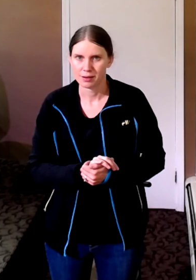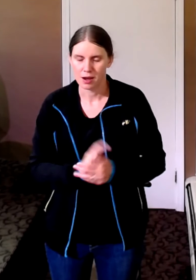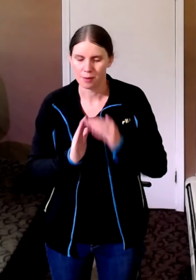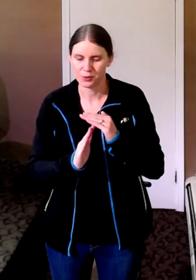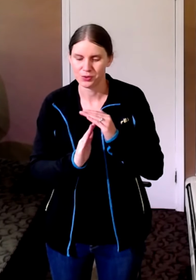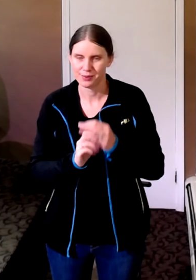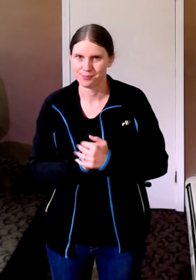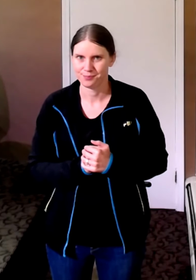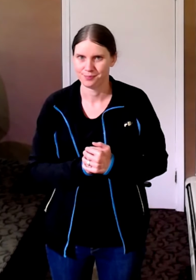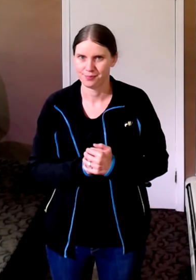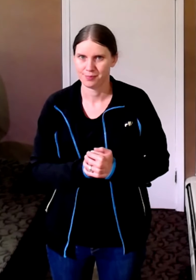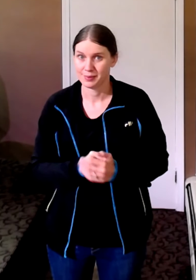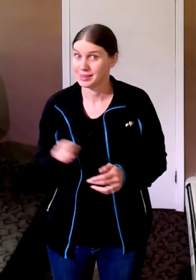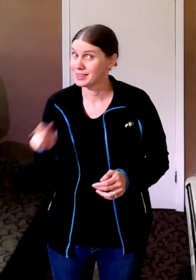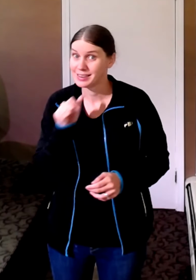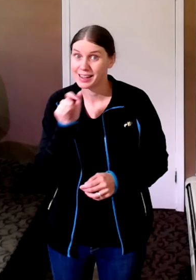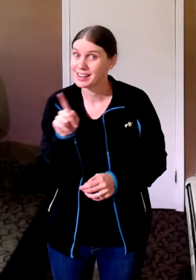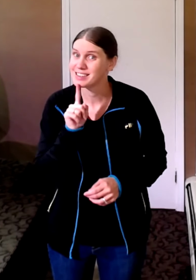And he didn't just say,